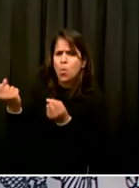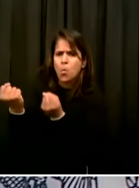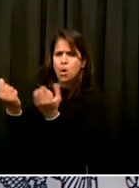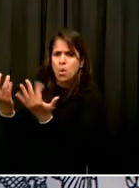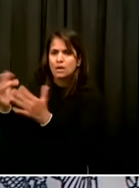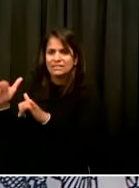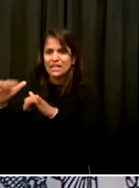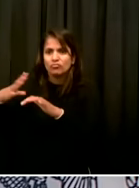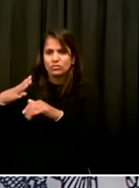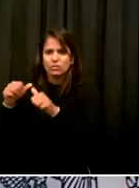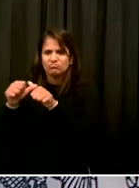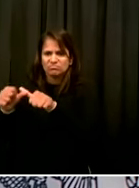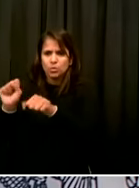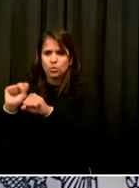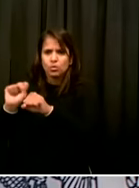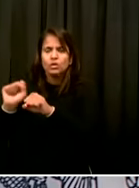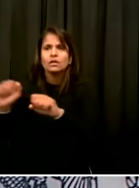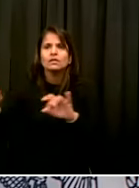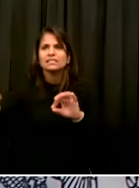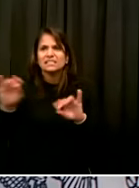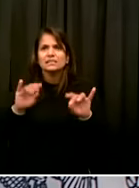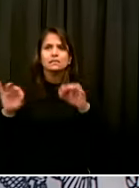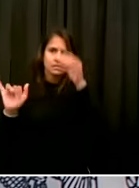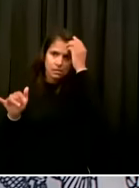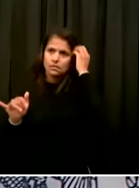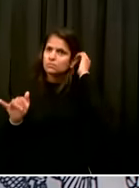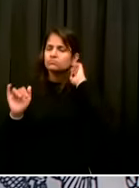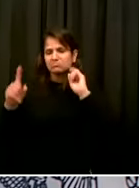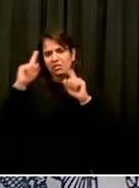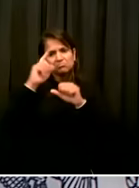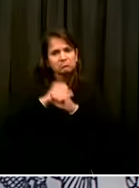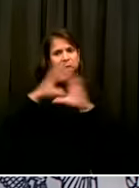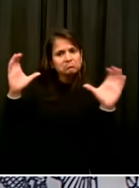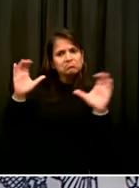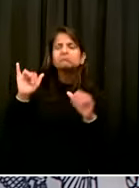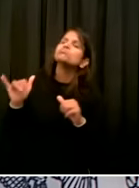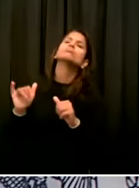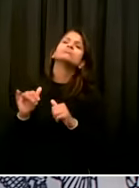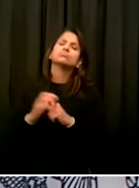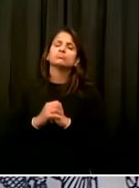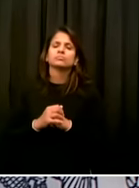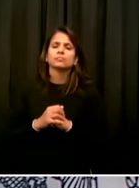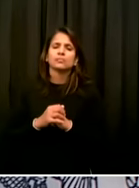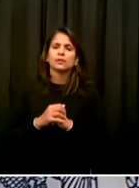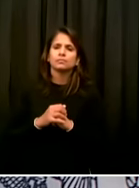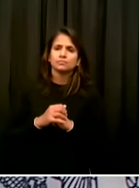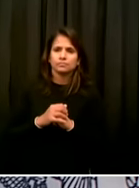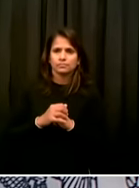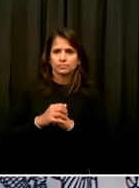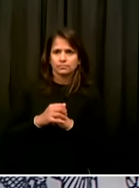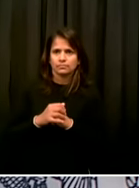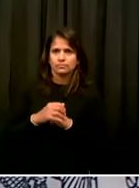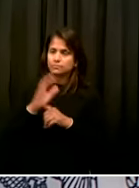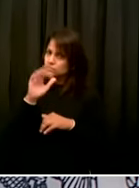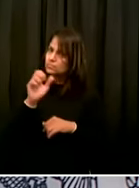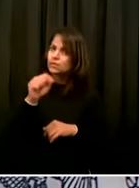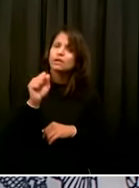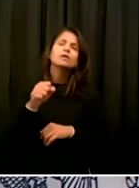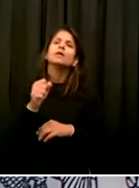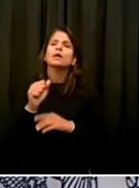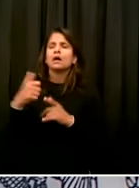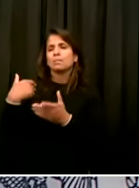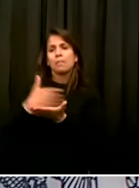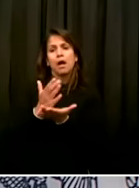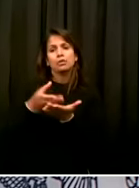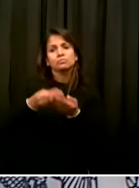all did together, what the council and I did, was we had to end up reducing our budget radically from where we